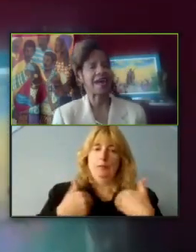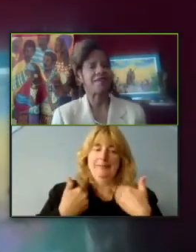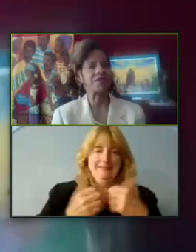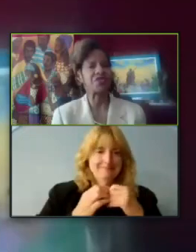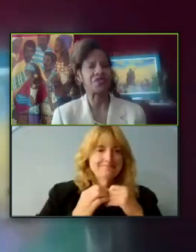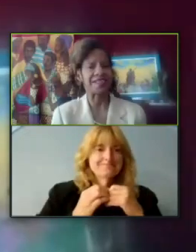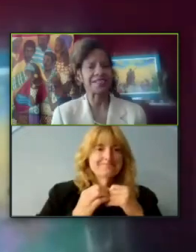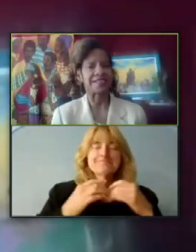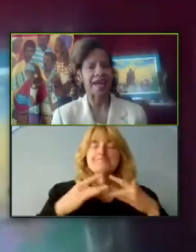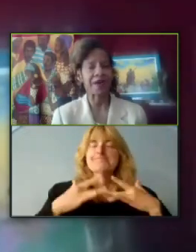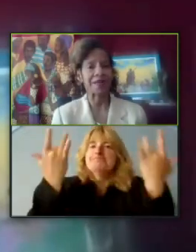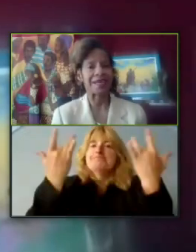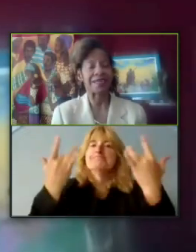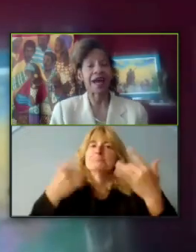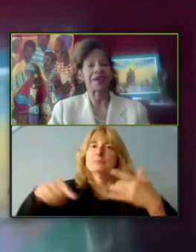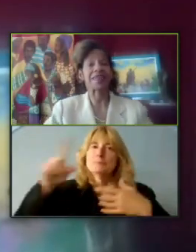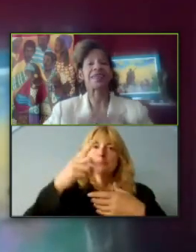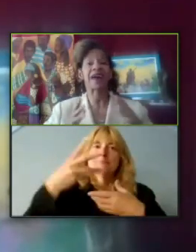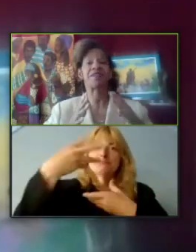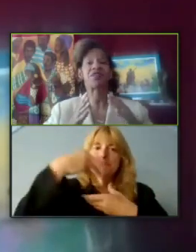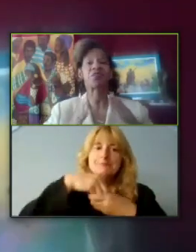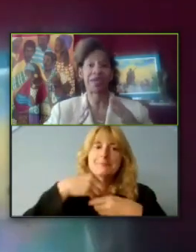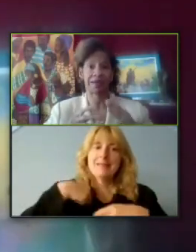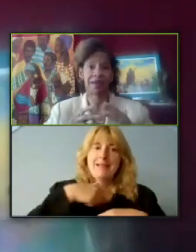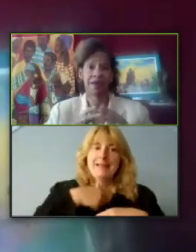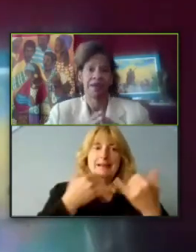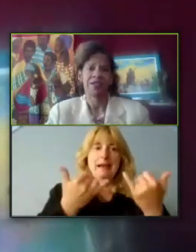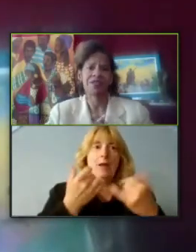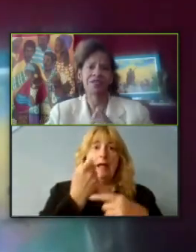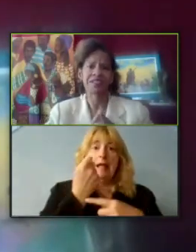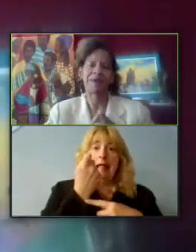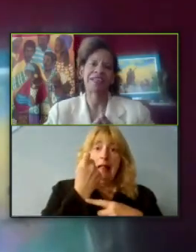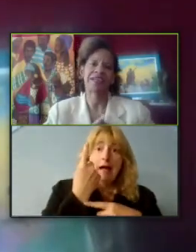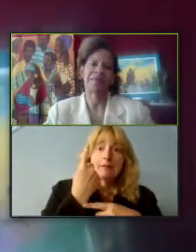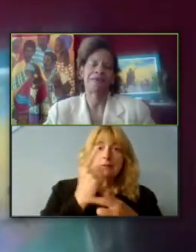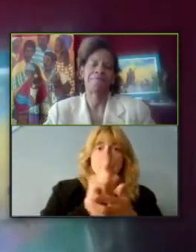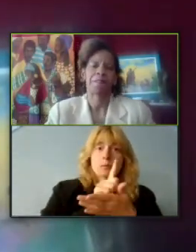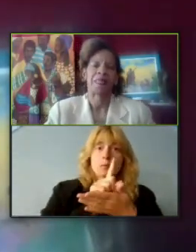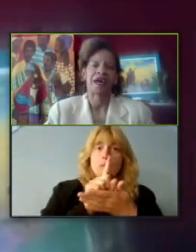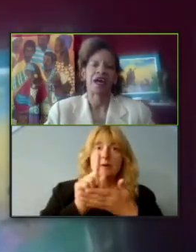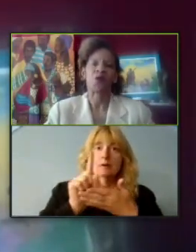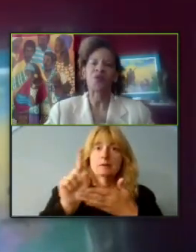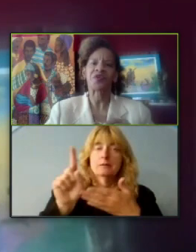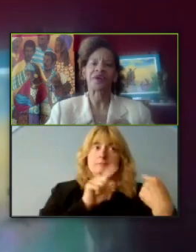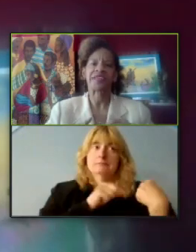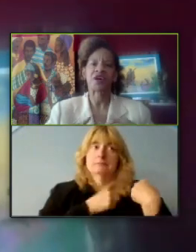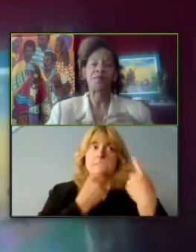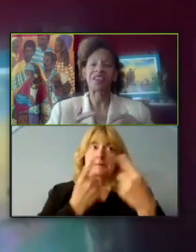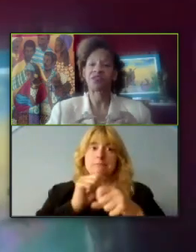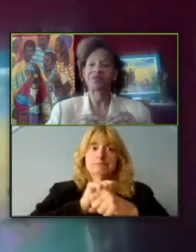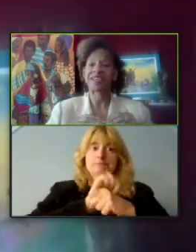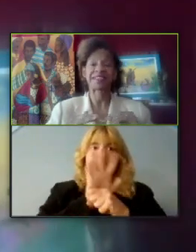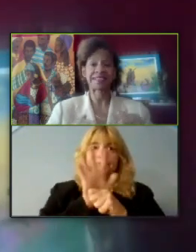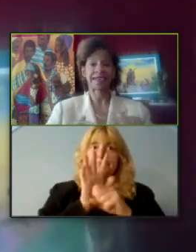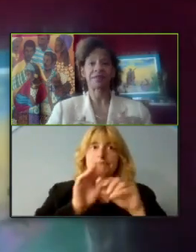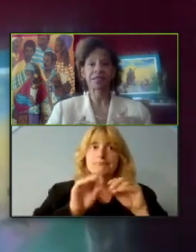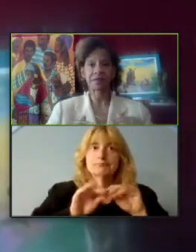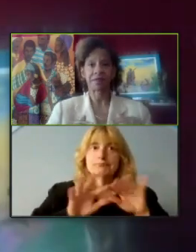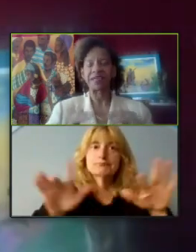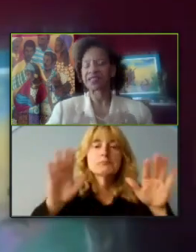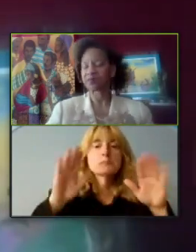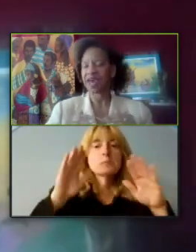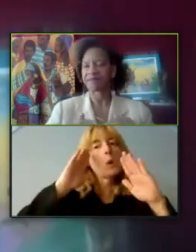delighted to have you join us now in our 11th week during this pandemic. We're going to hope that you get